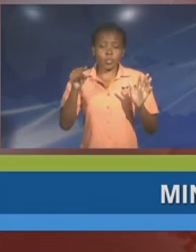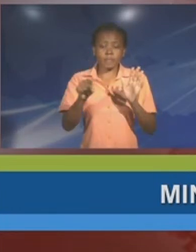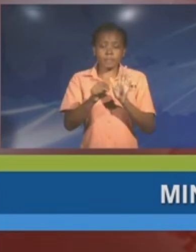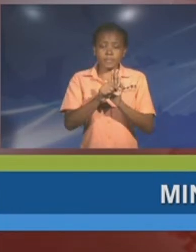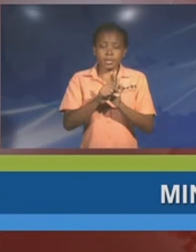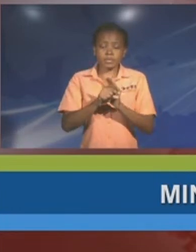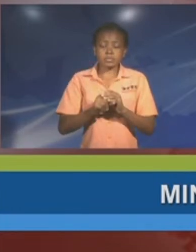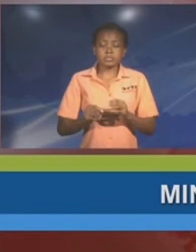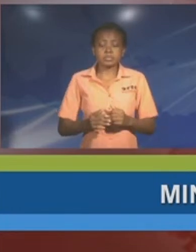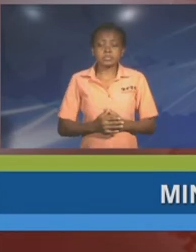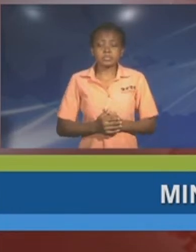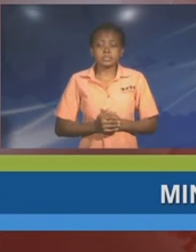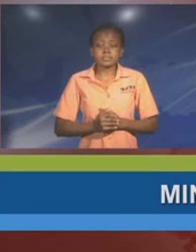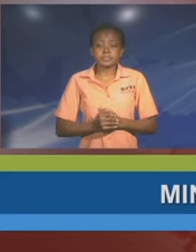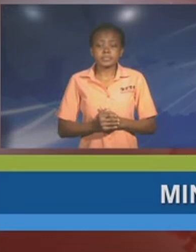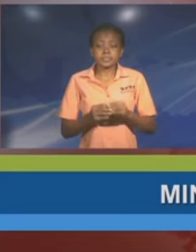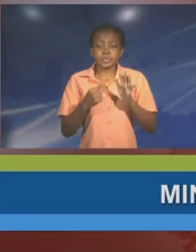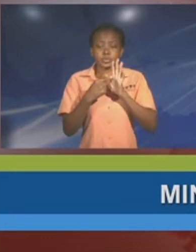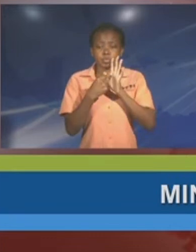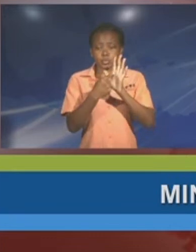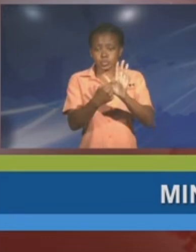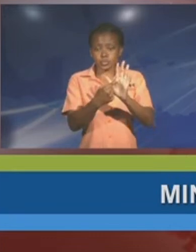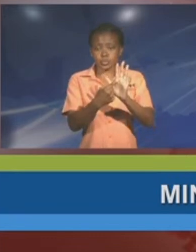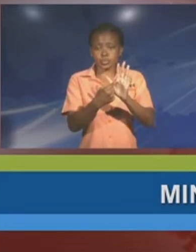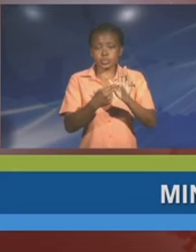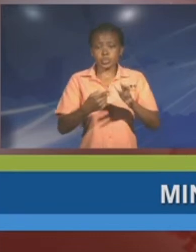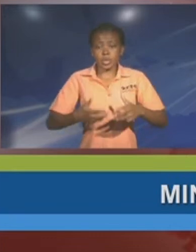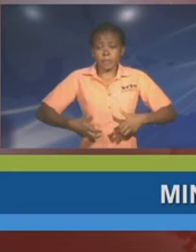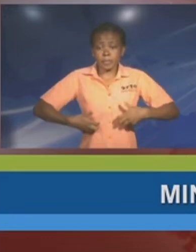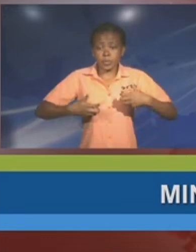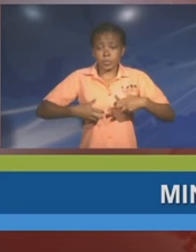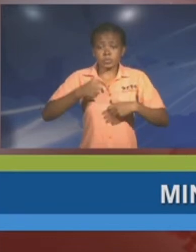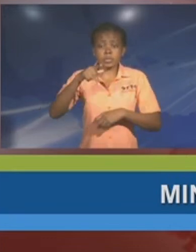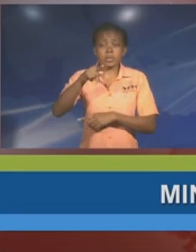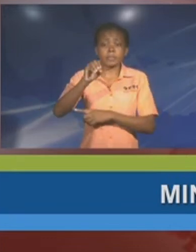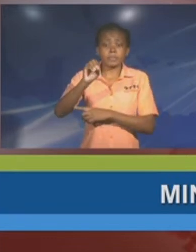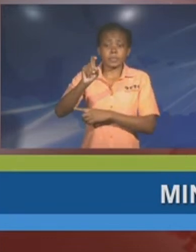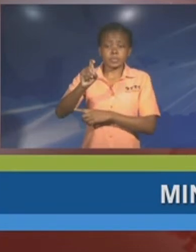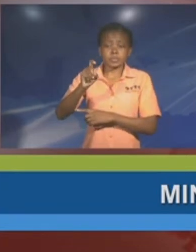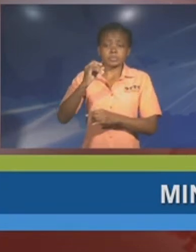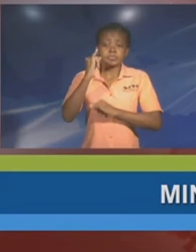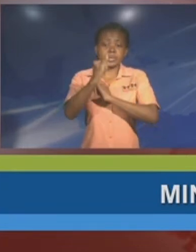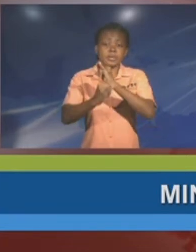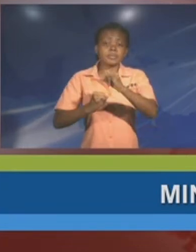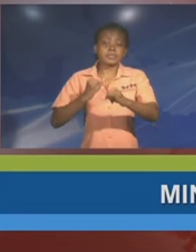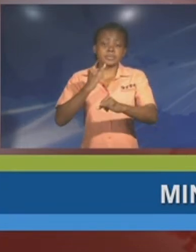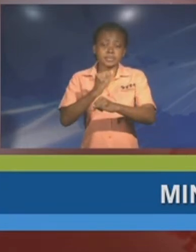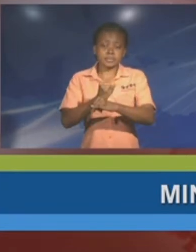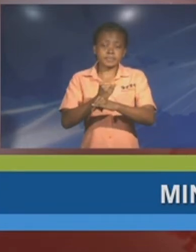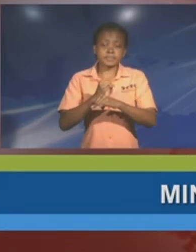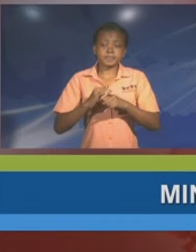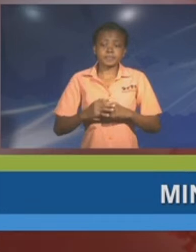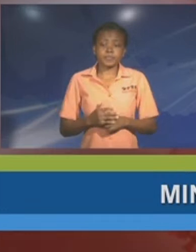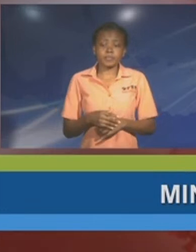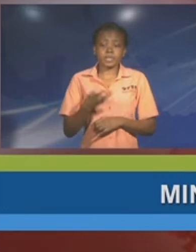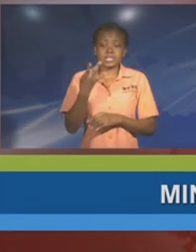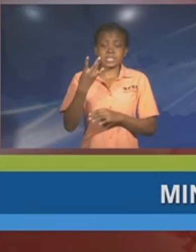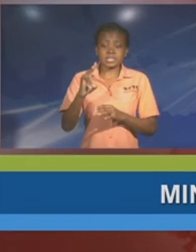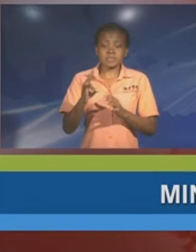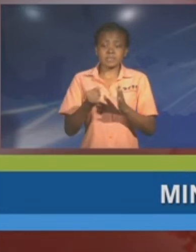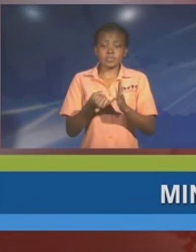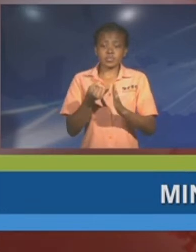into COVID-19 and the monkeypox update from a regional and international perspective. As of the 17th of June, if we begin